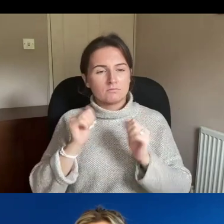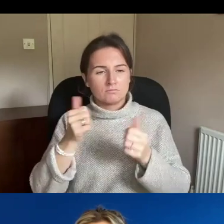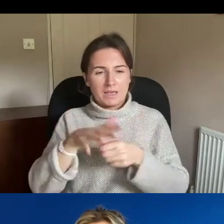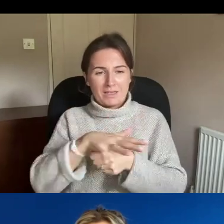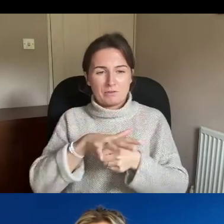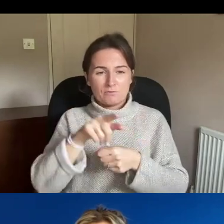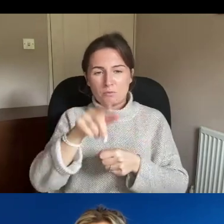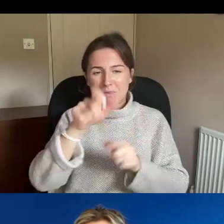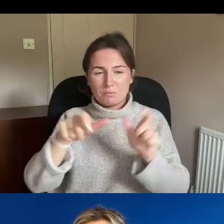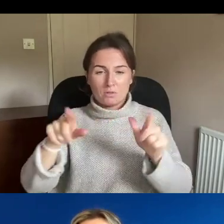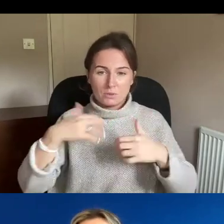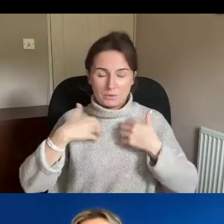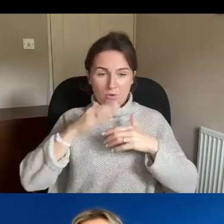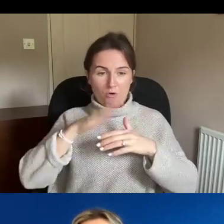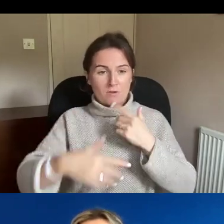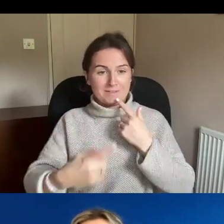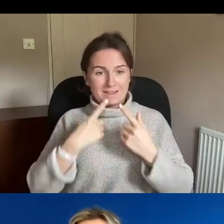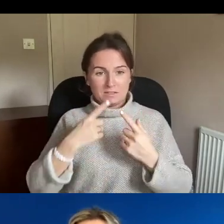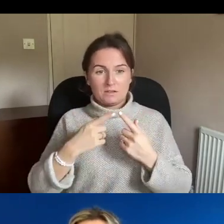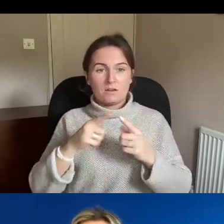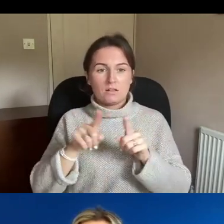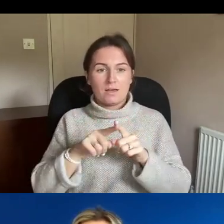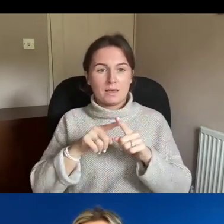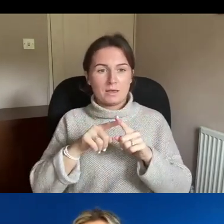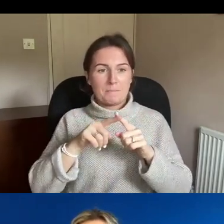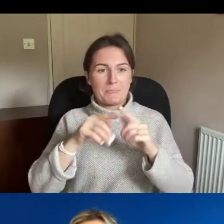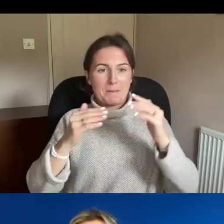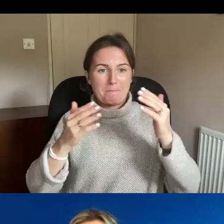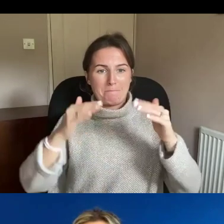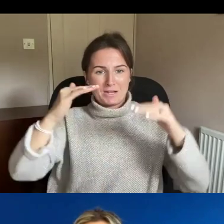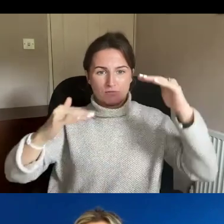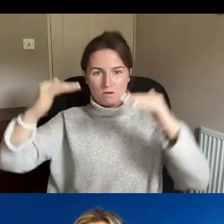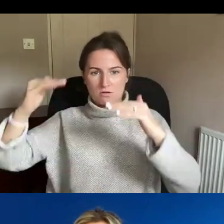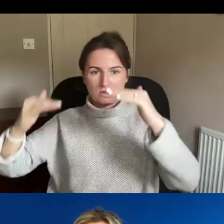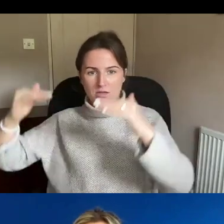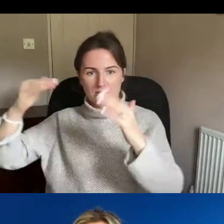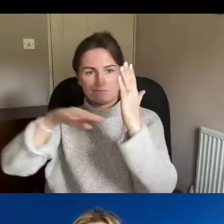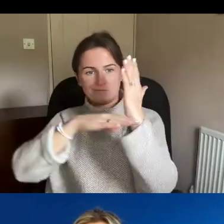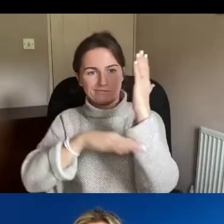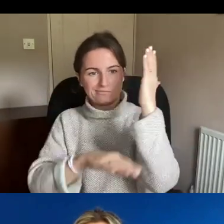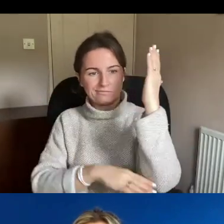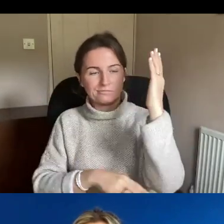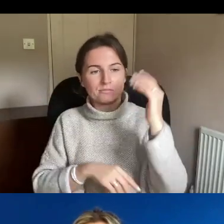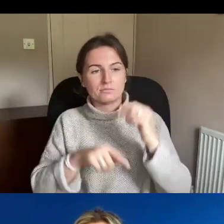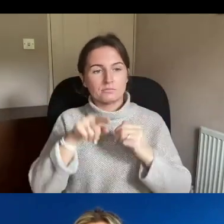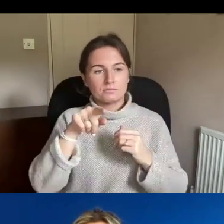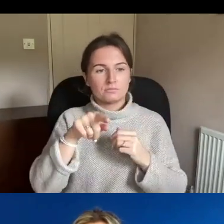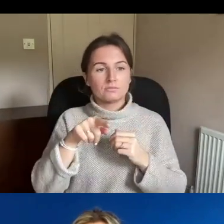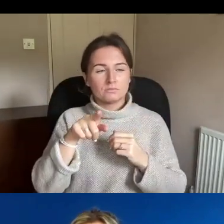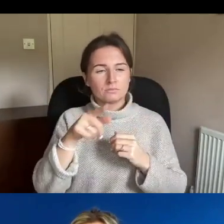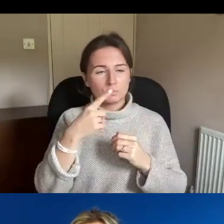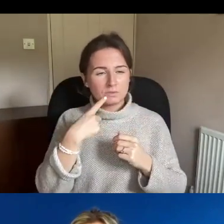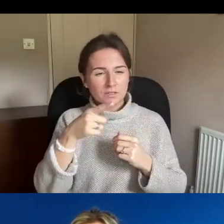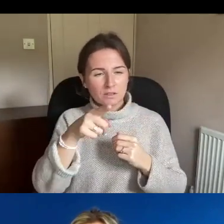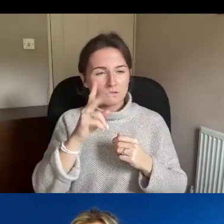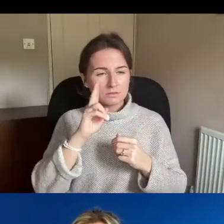really interested in the data and specifically benchmarking areas against other areas. Might be worth just mentioning the colors there. You can